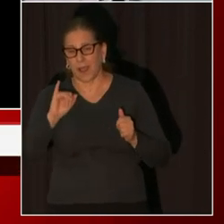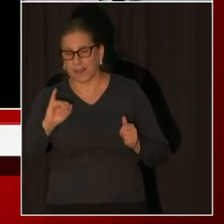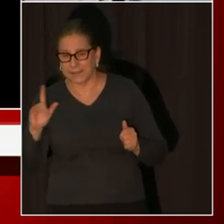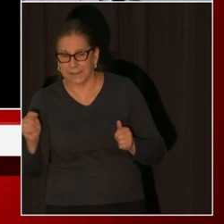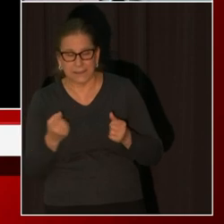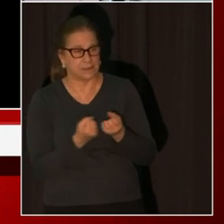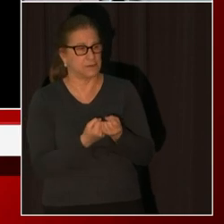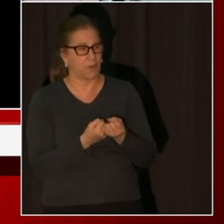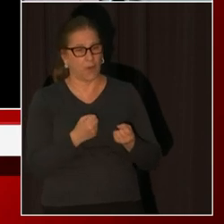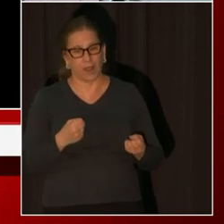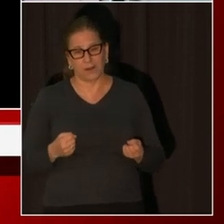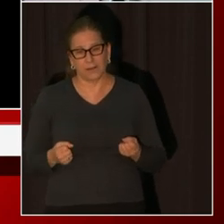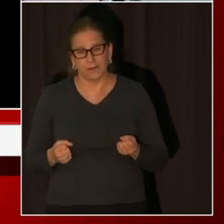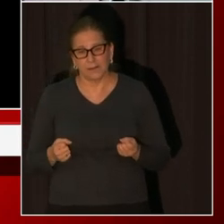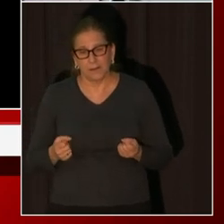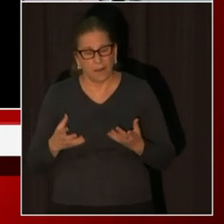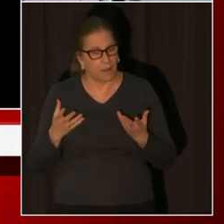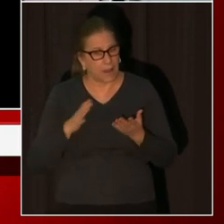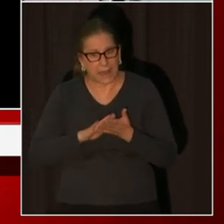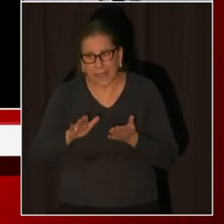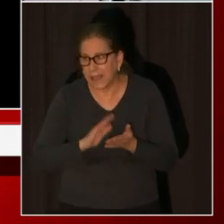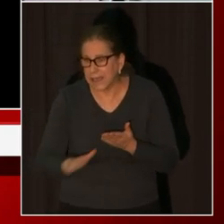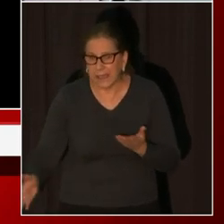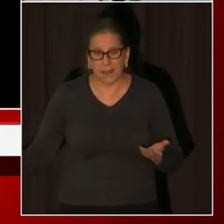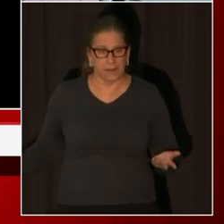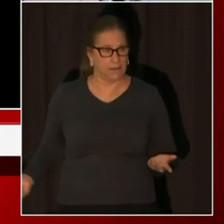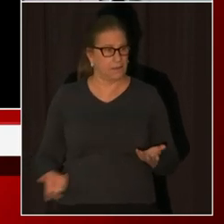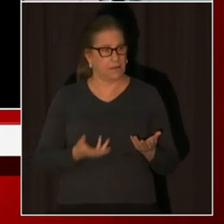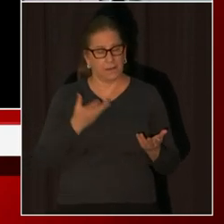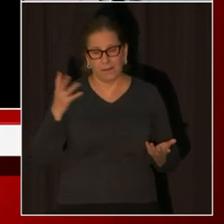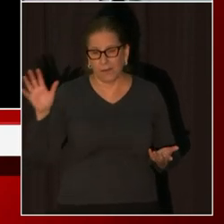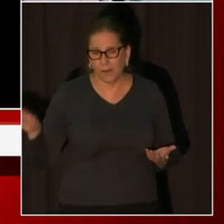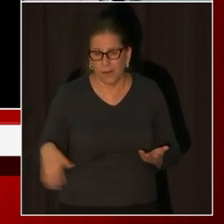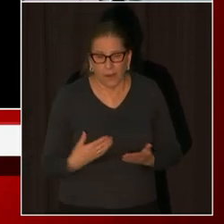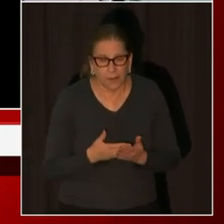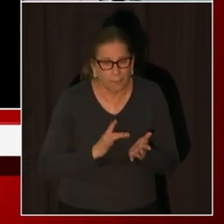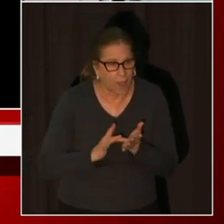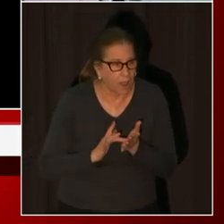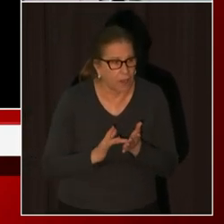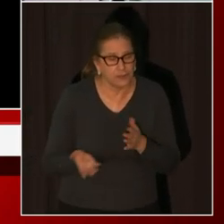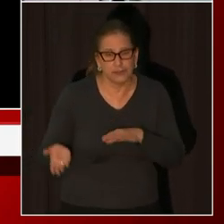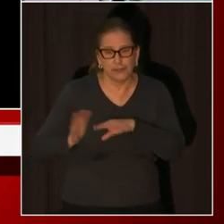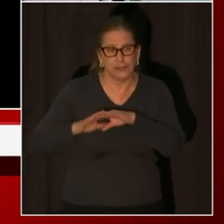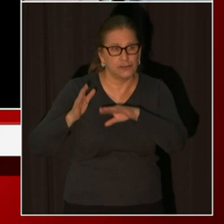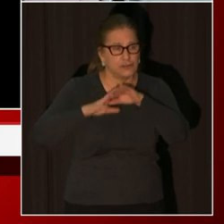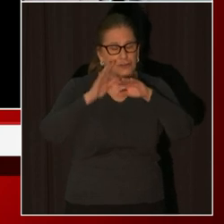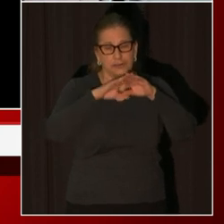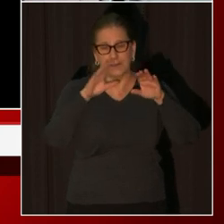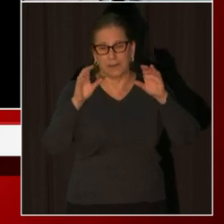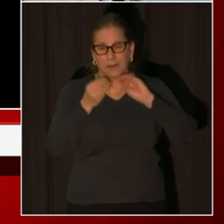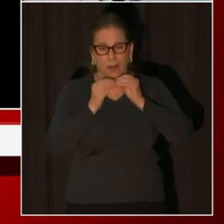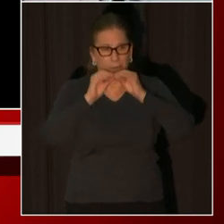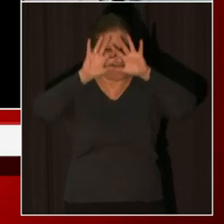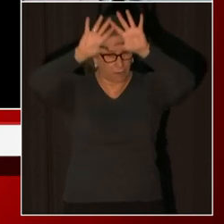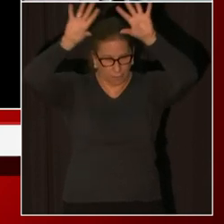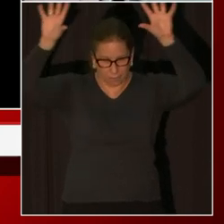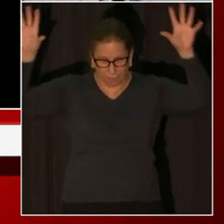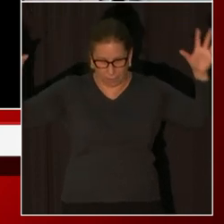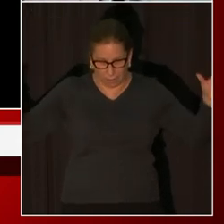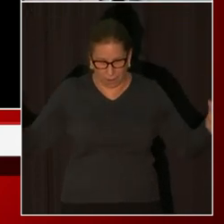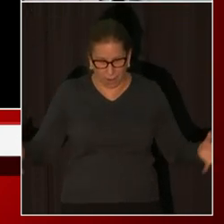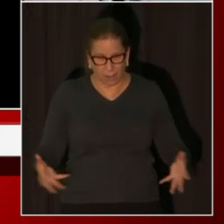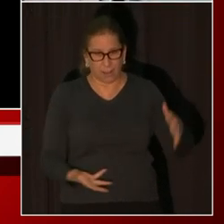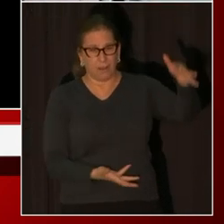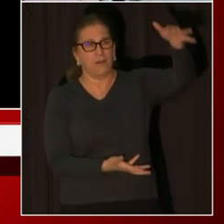protective equipment and cleaning and sanitizing, and medical surge. All of those activities we have utilized the